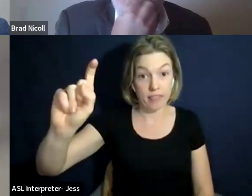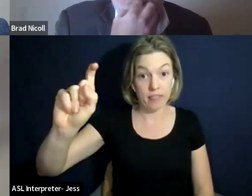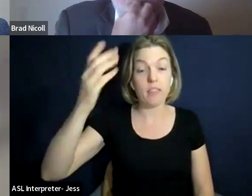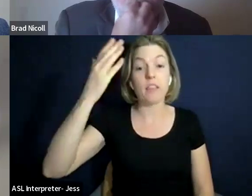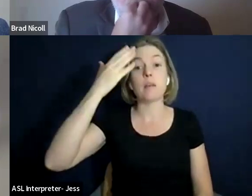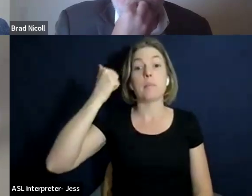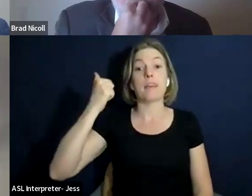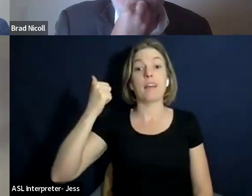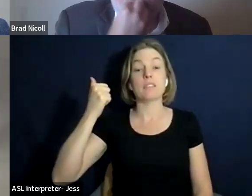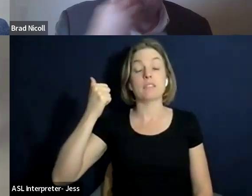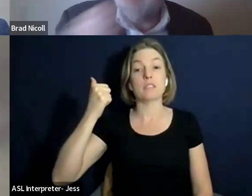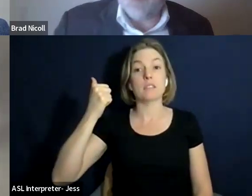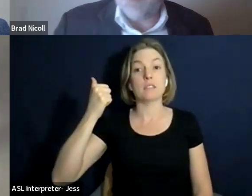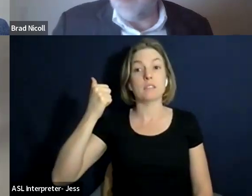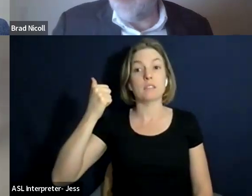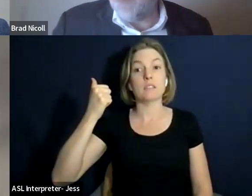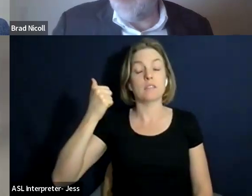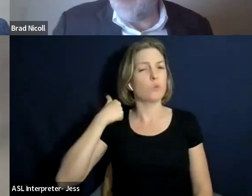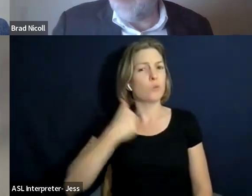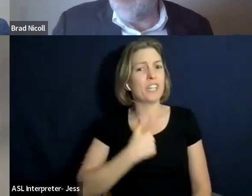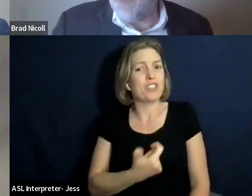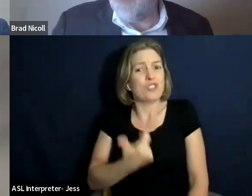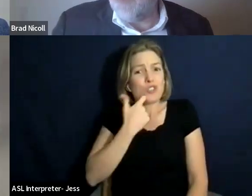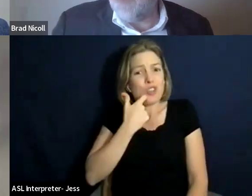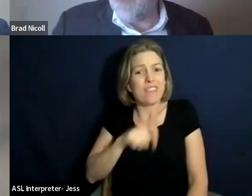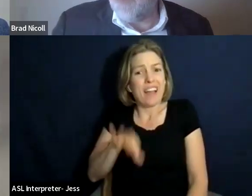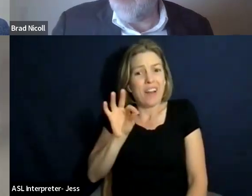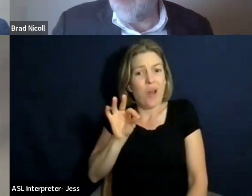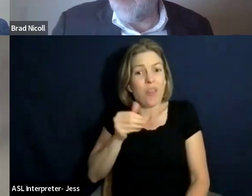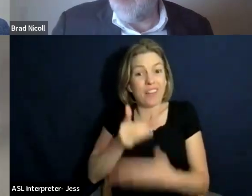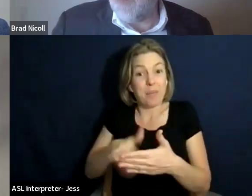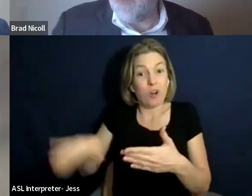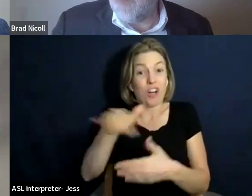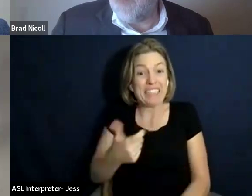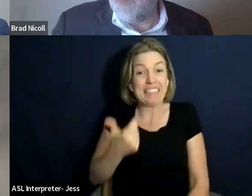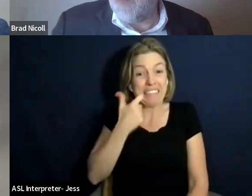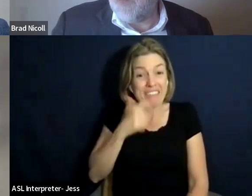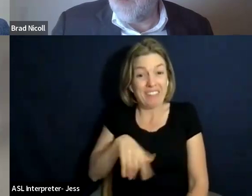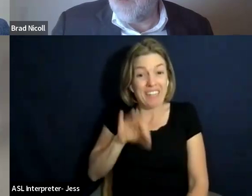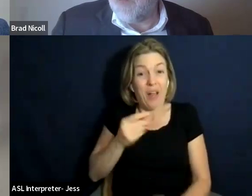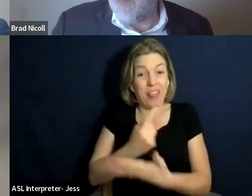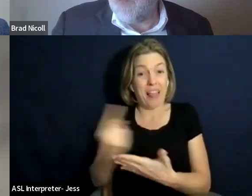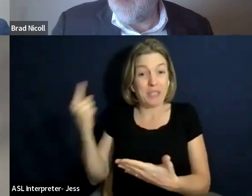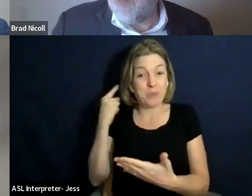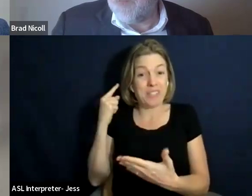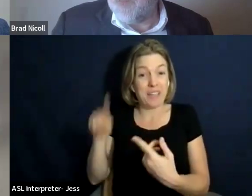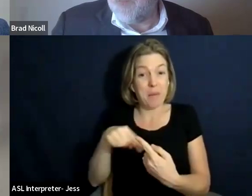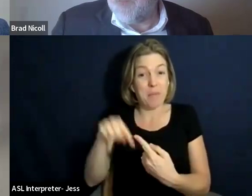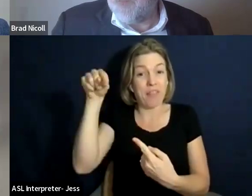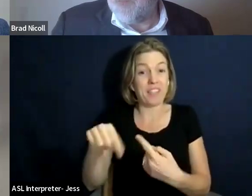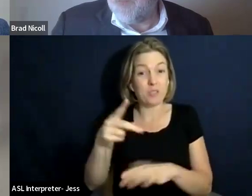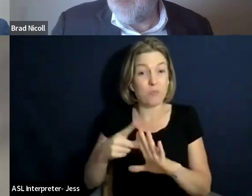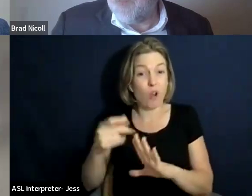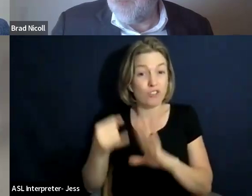Because we just found out, the neighborhood just found out last week about this project.